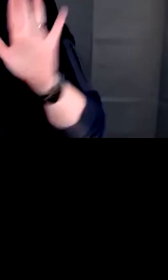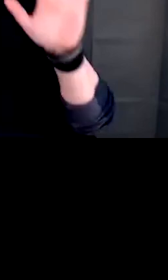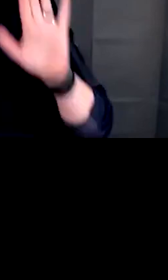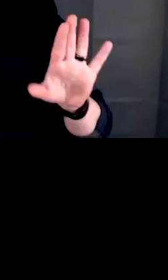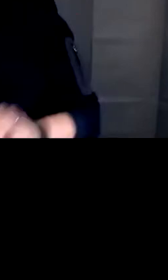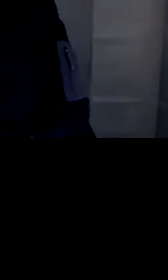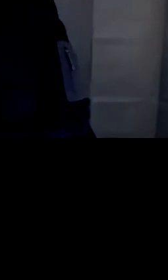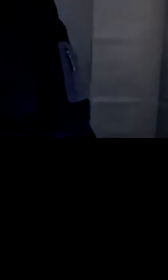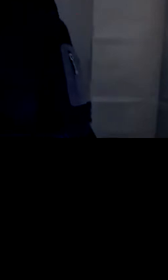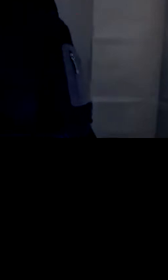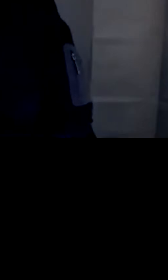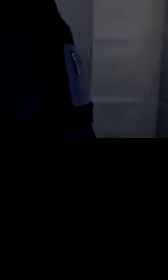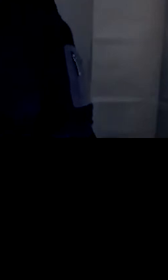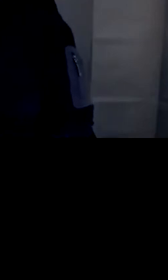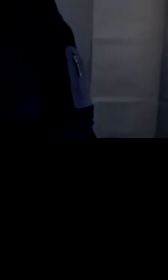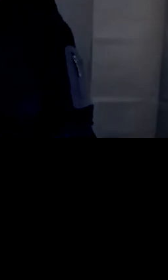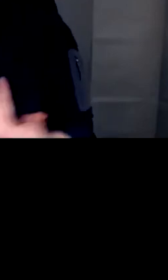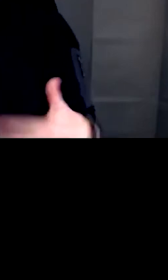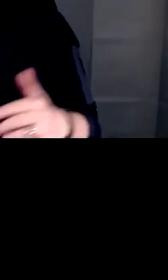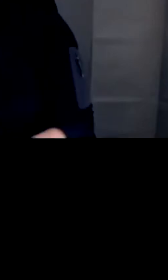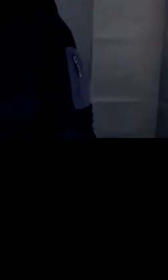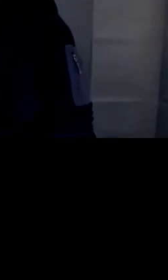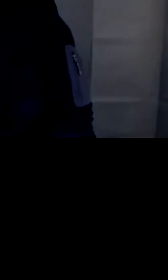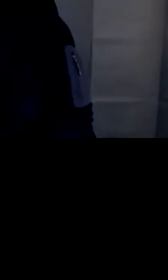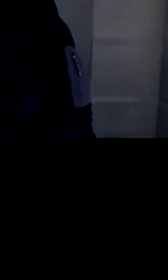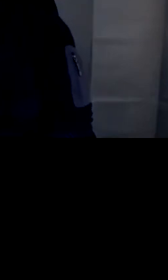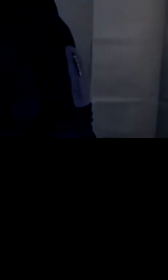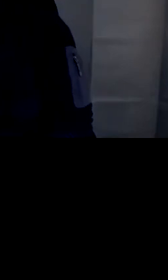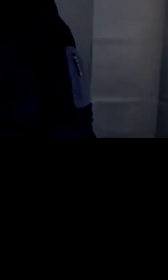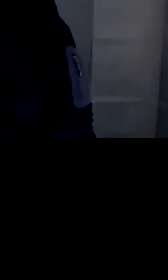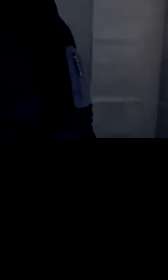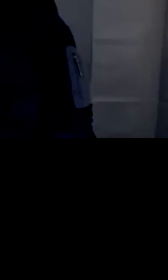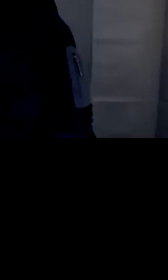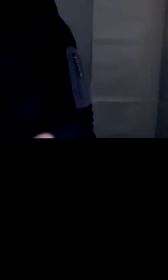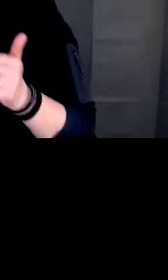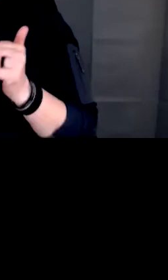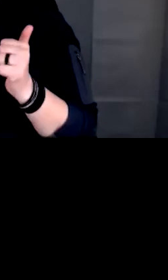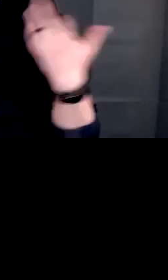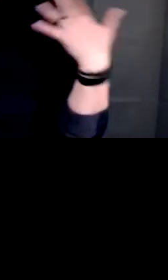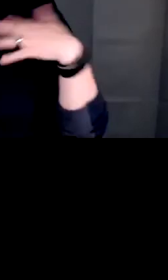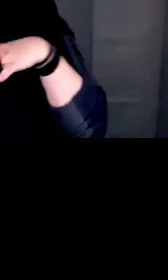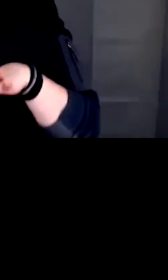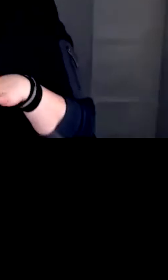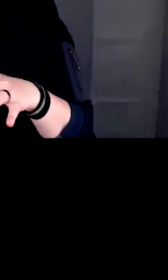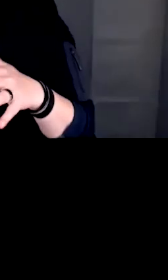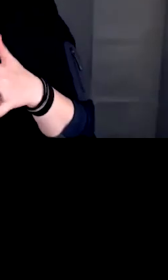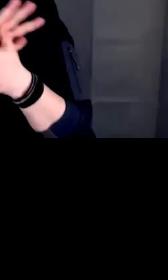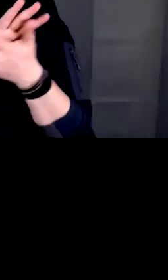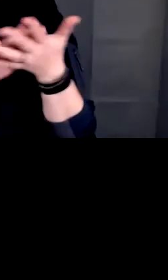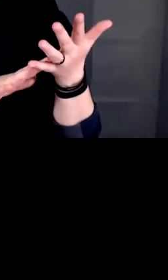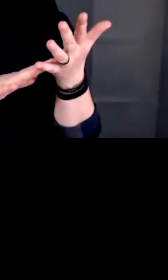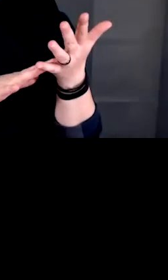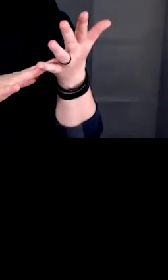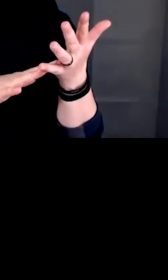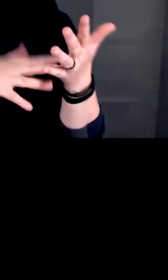interesting and very interesting way you integrated a lot of the network